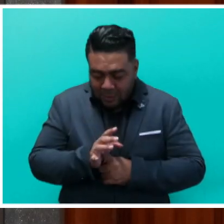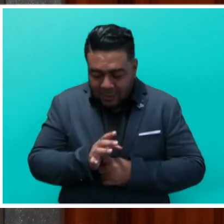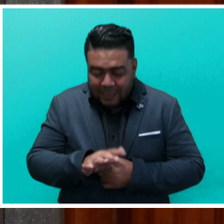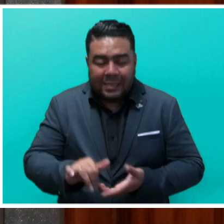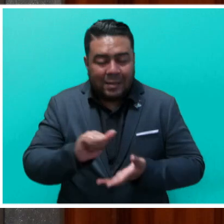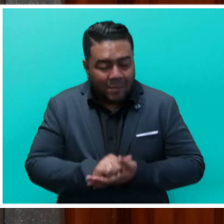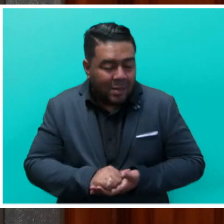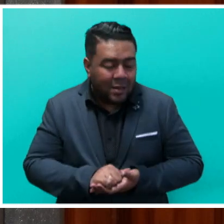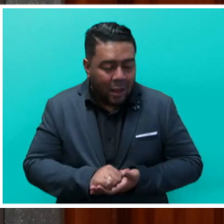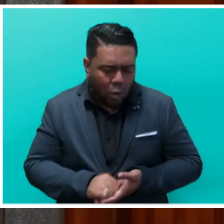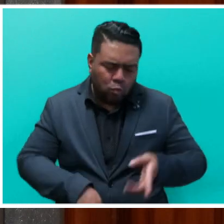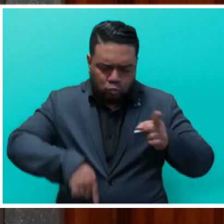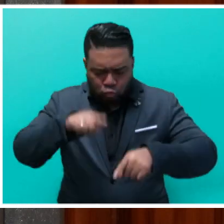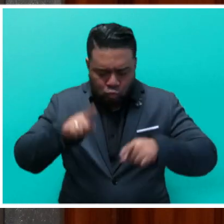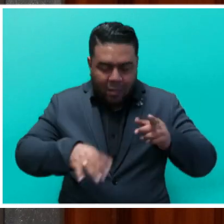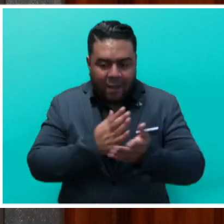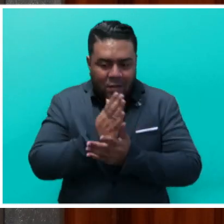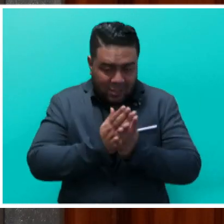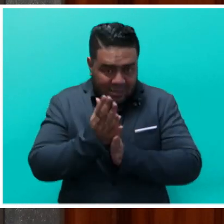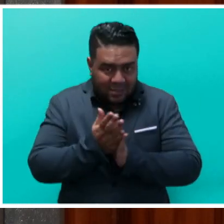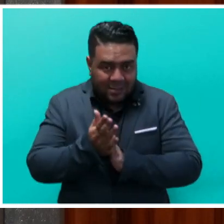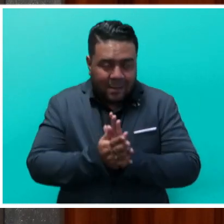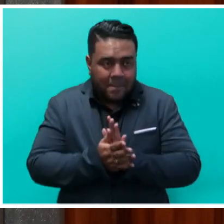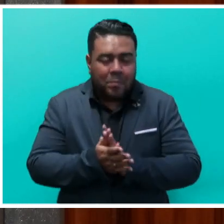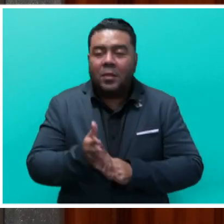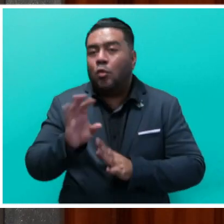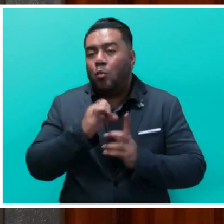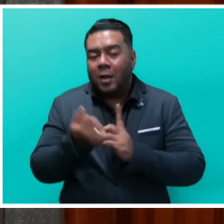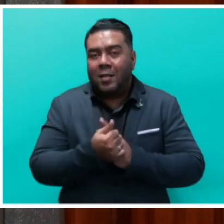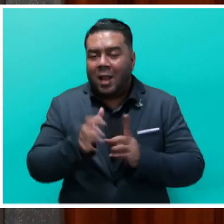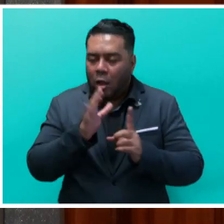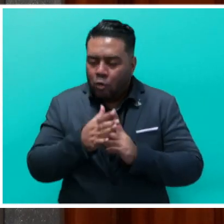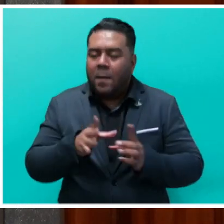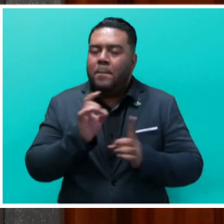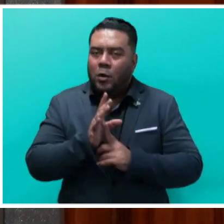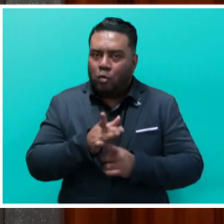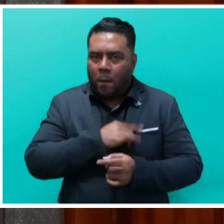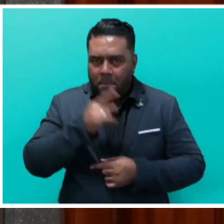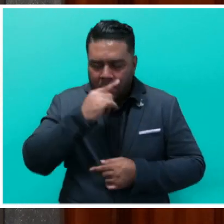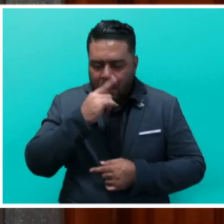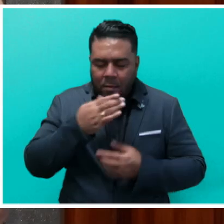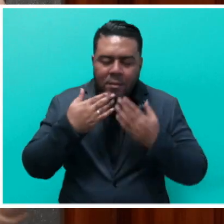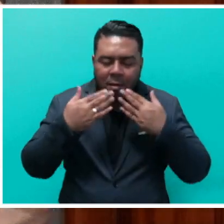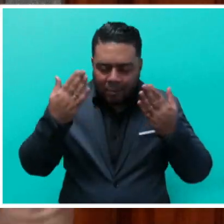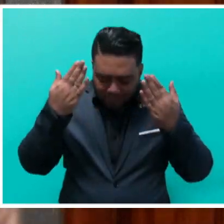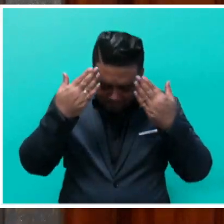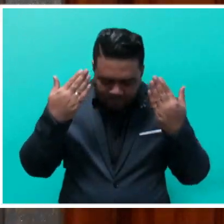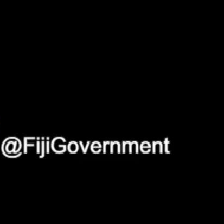maintaining our rich biodiversity and also because of their social and cultural importance to our people. Nasaka.